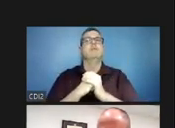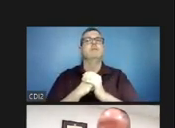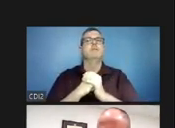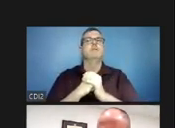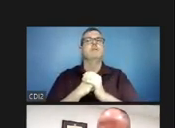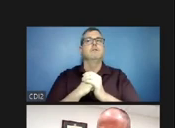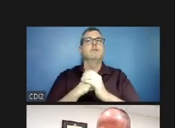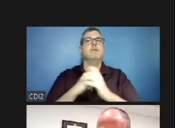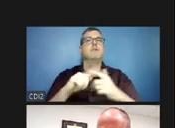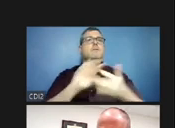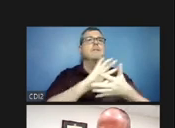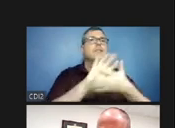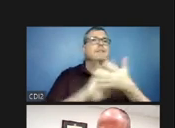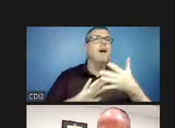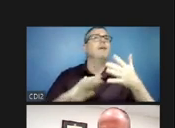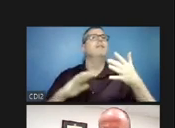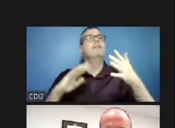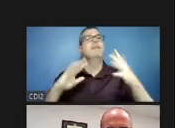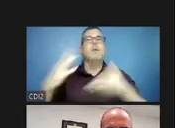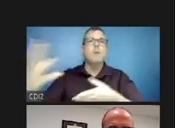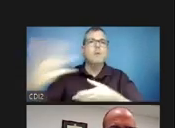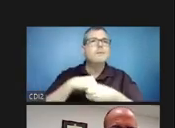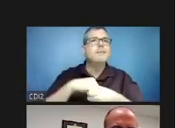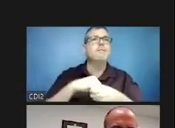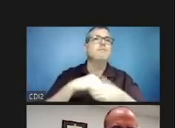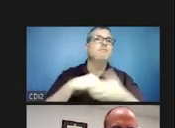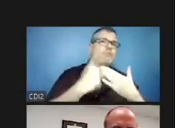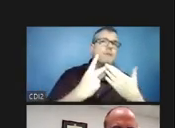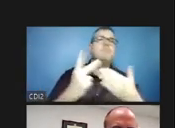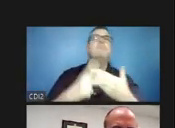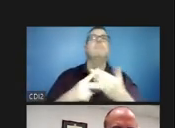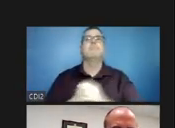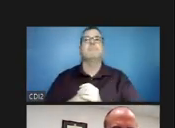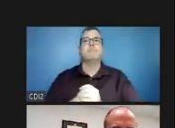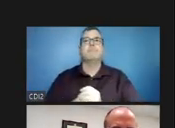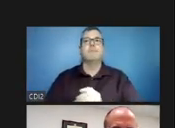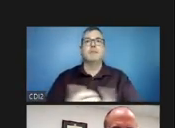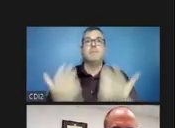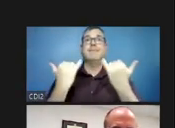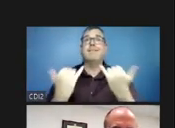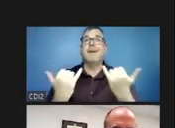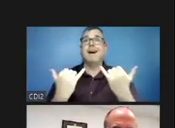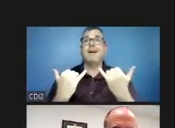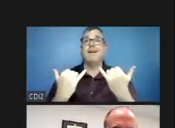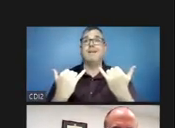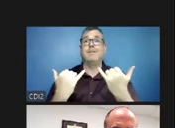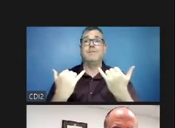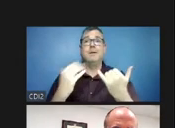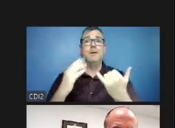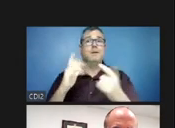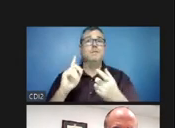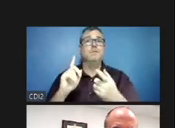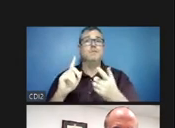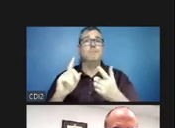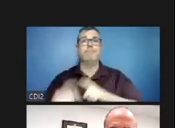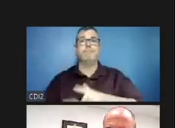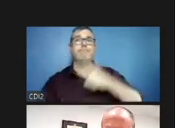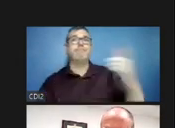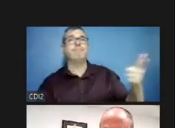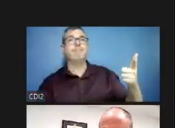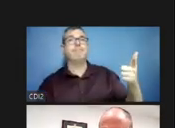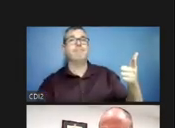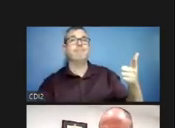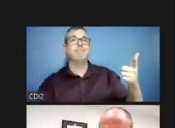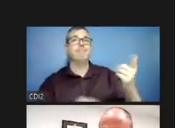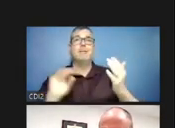And so I'm going to pass it off to an amazing and outstanding new member of our team, Dr.